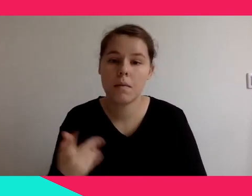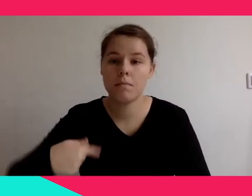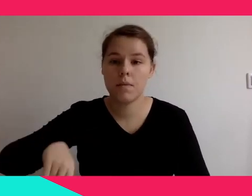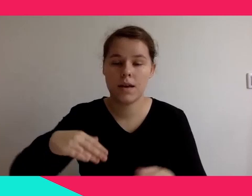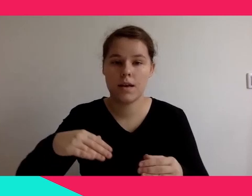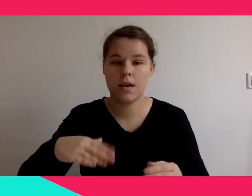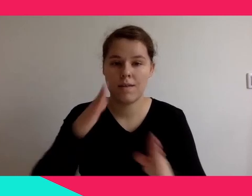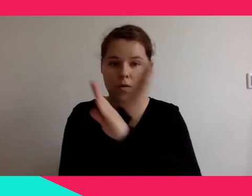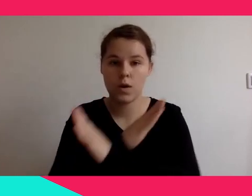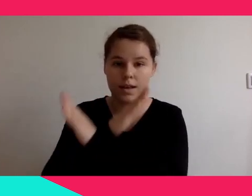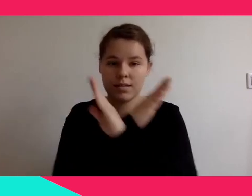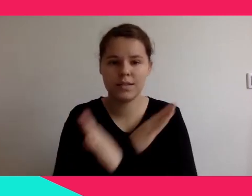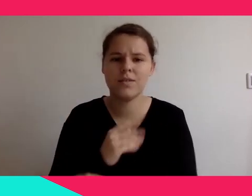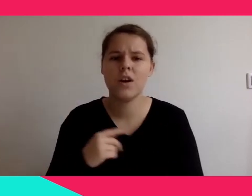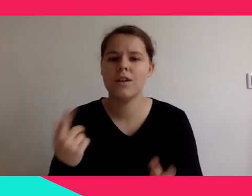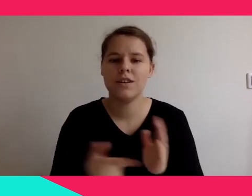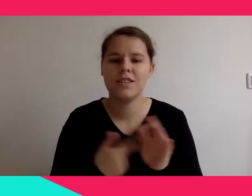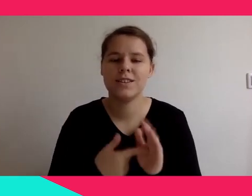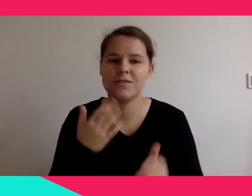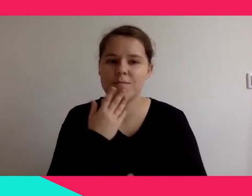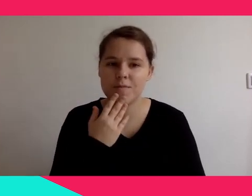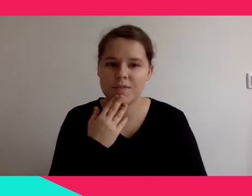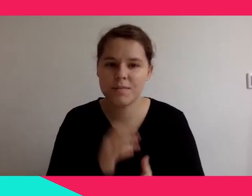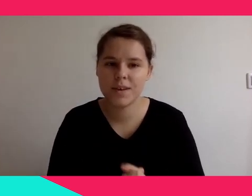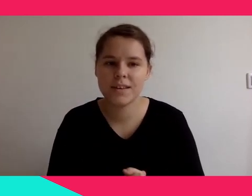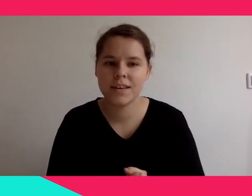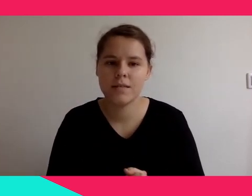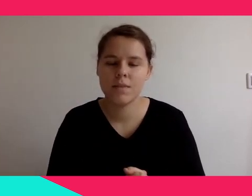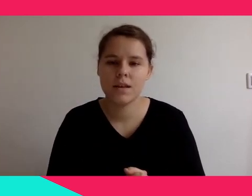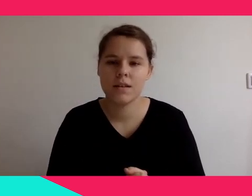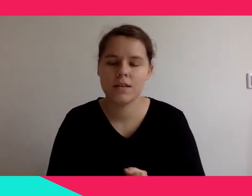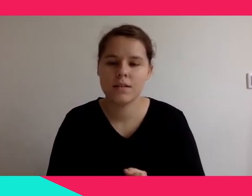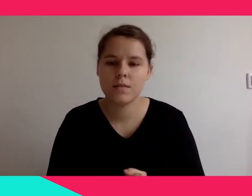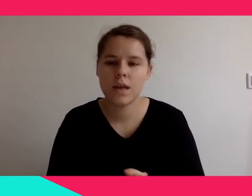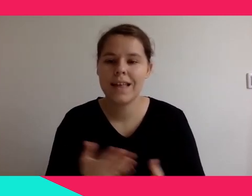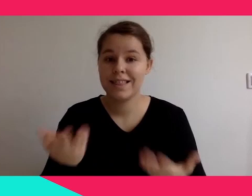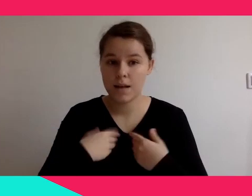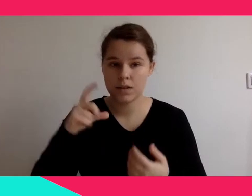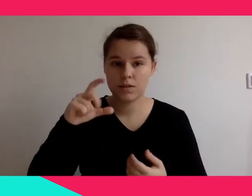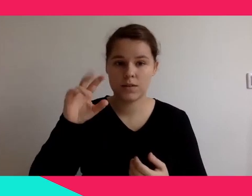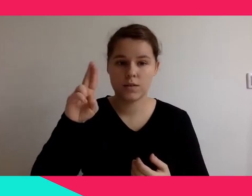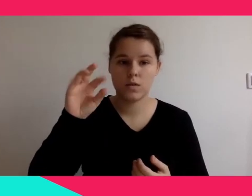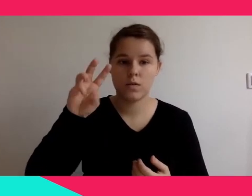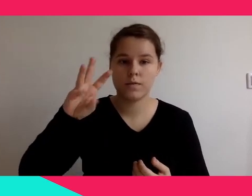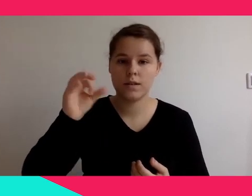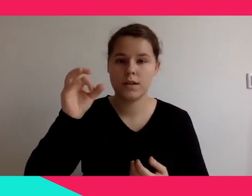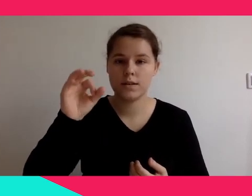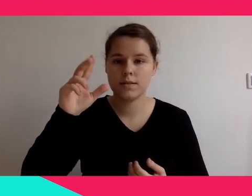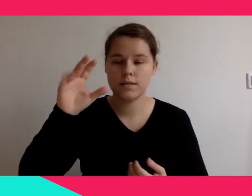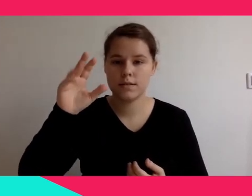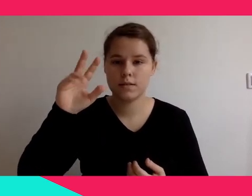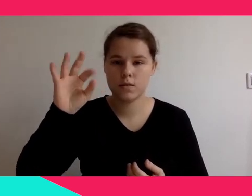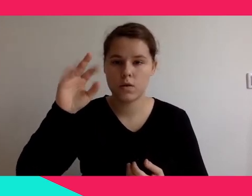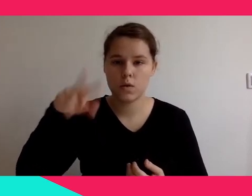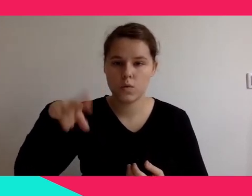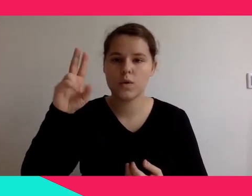documents. For me, crowdsourcing is a lot more. It's about getting people involved with your